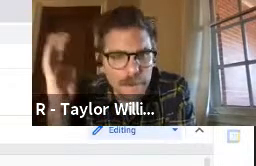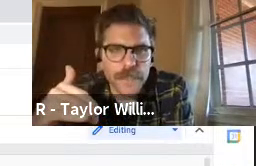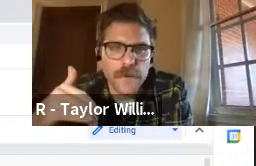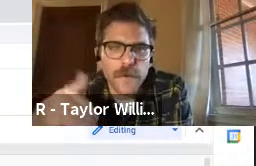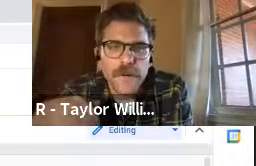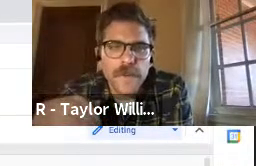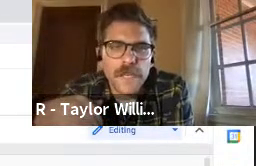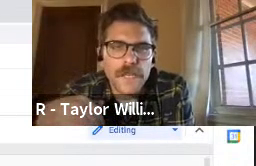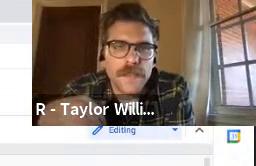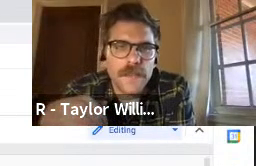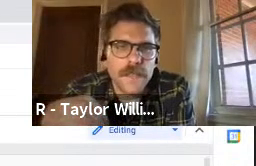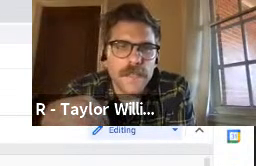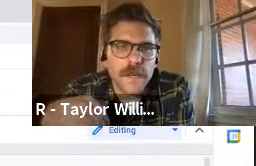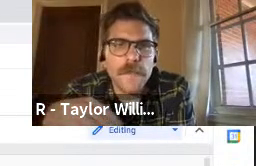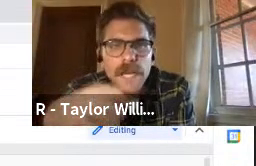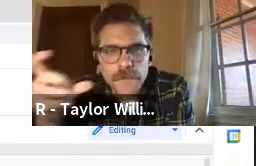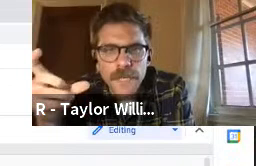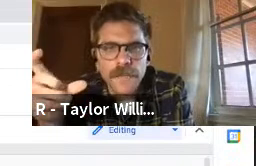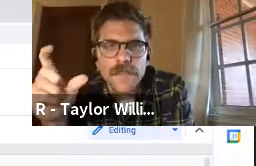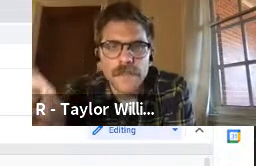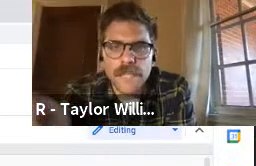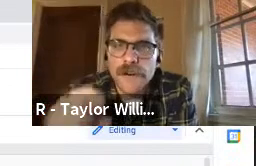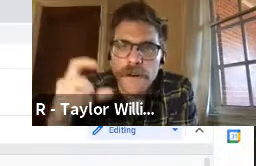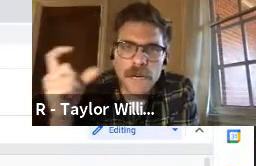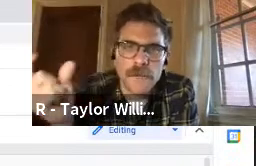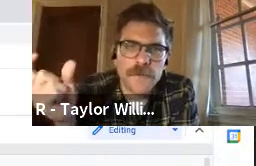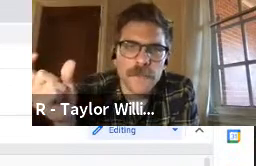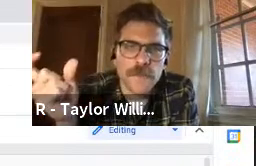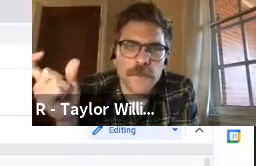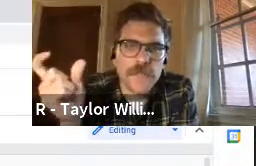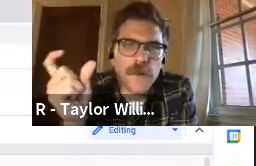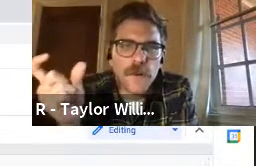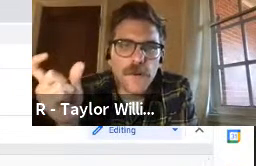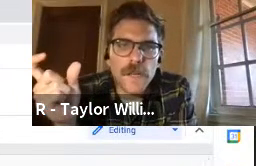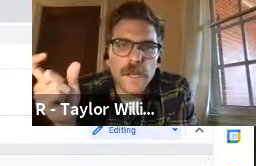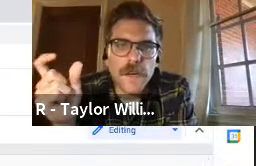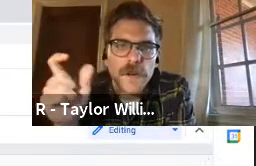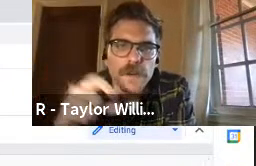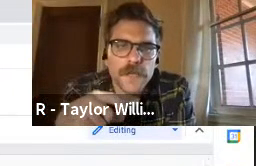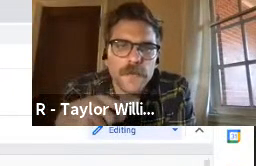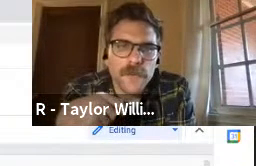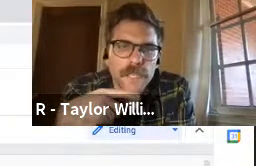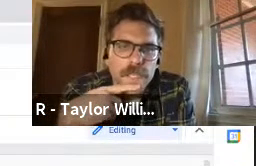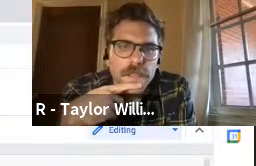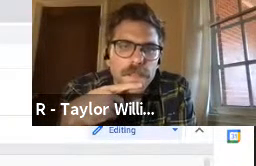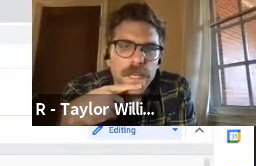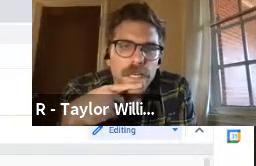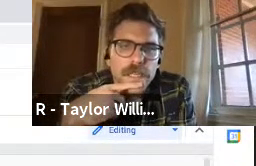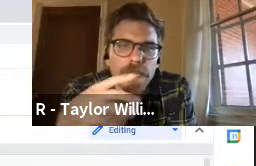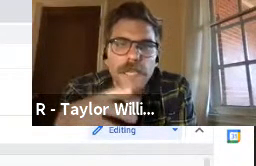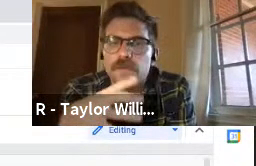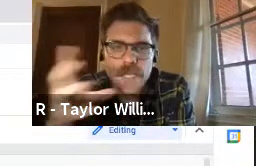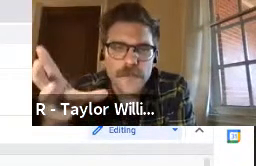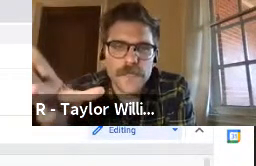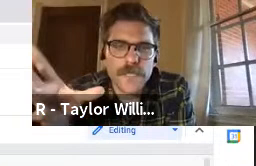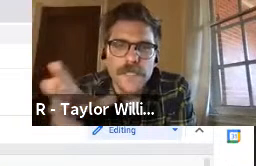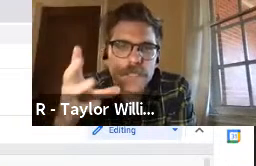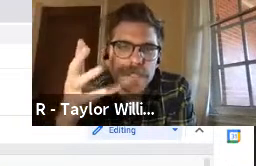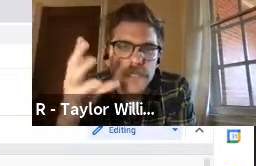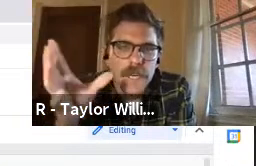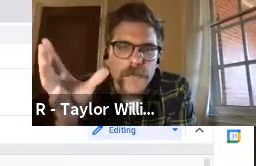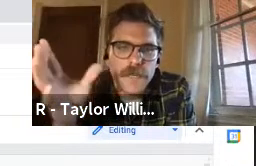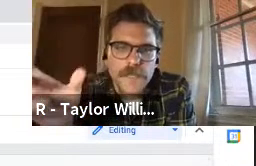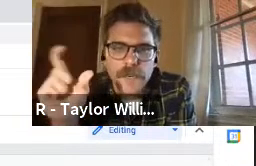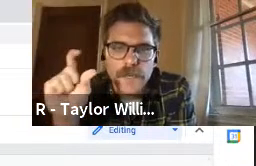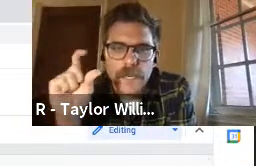can capture, what are the meeting objectives, our desired outcomes for the group as a whole, what are some of our linked resources